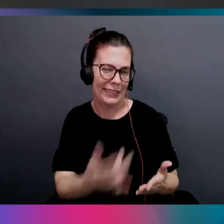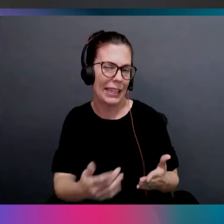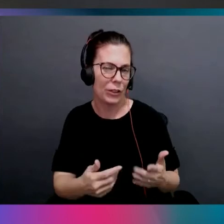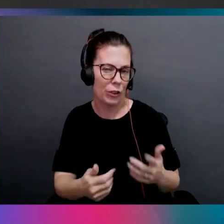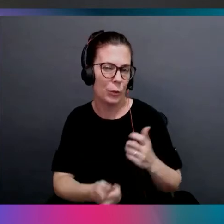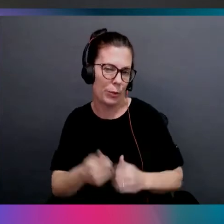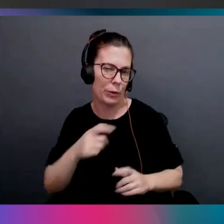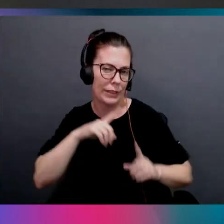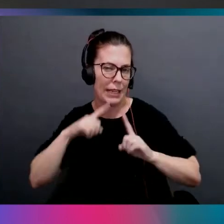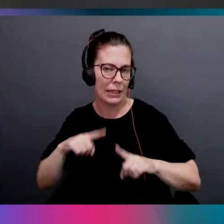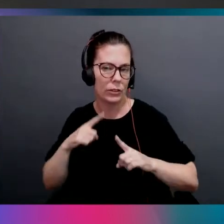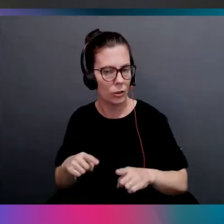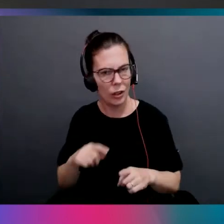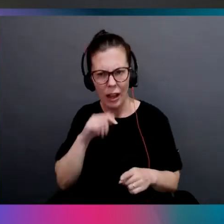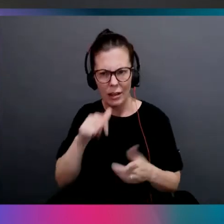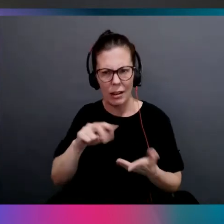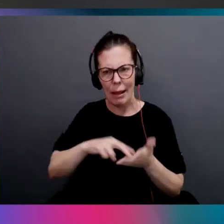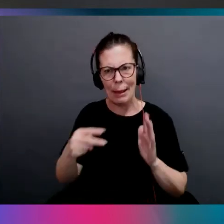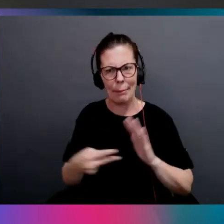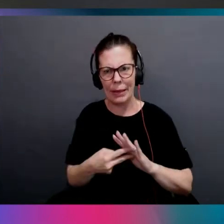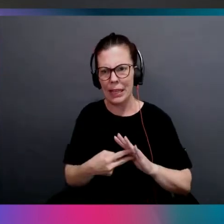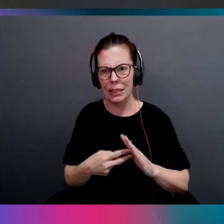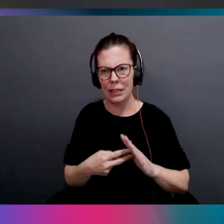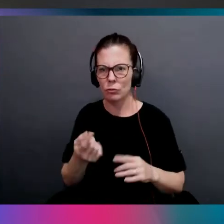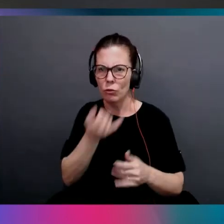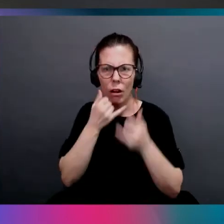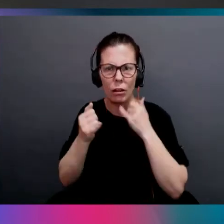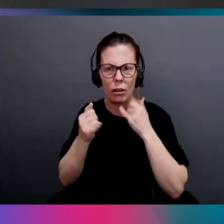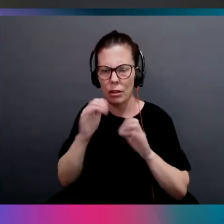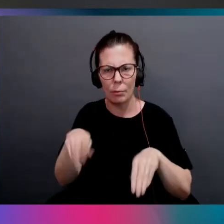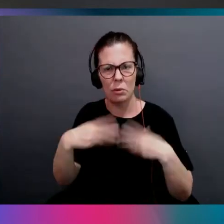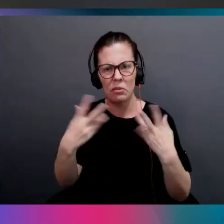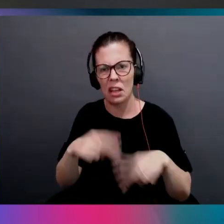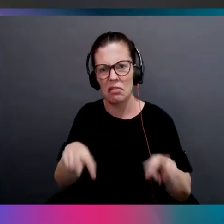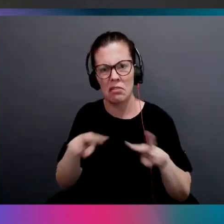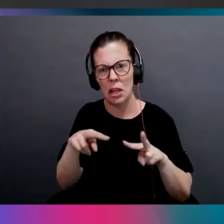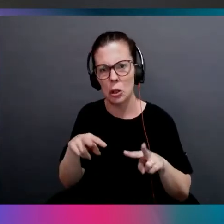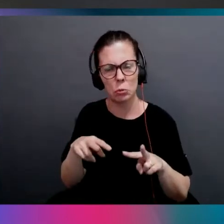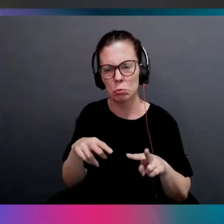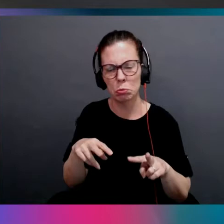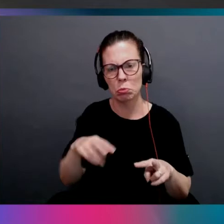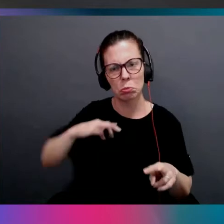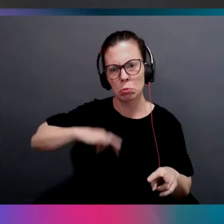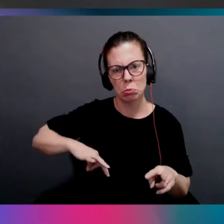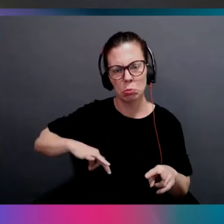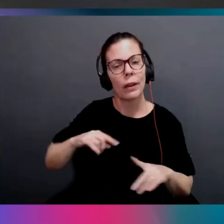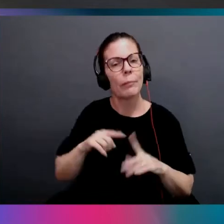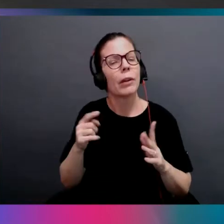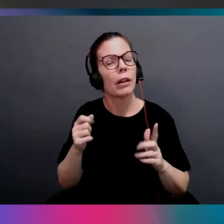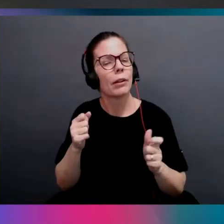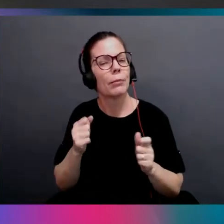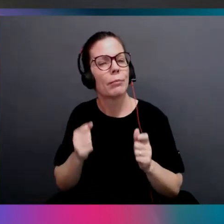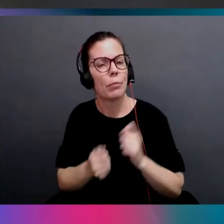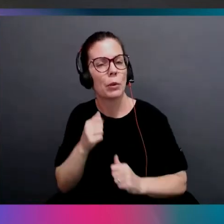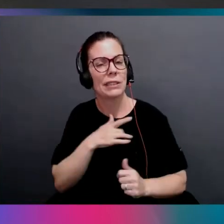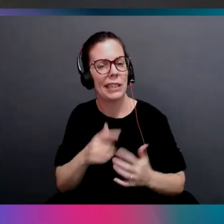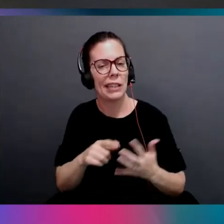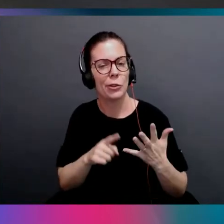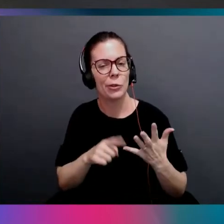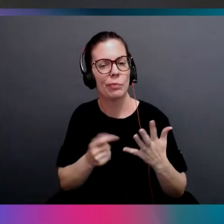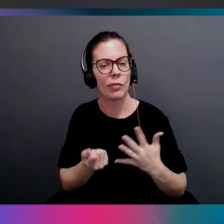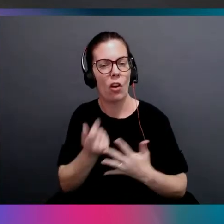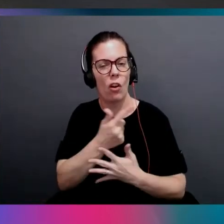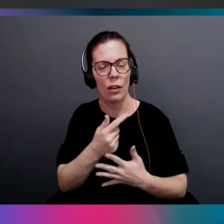Not that any one of those isn't going to provide value, but more than likely everybody will experience something like that. Of course, we're also